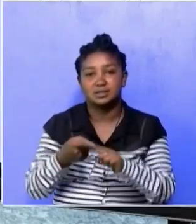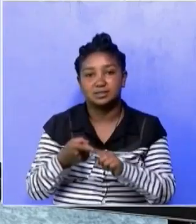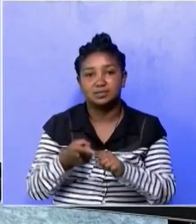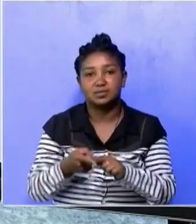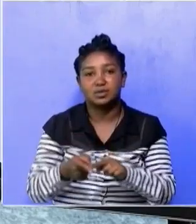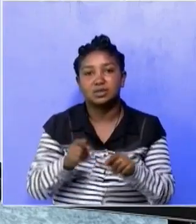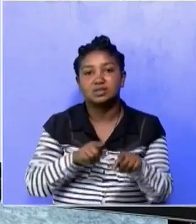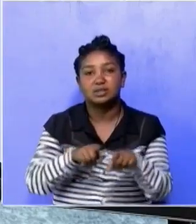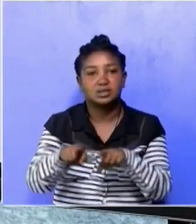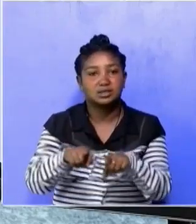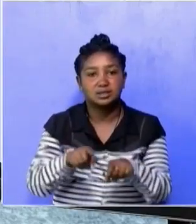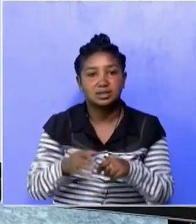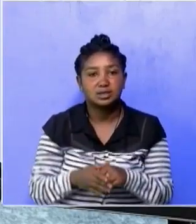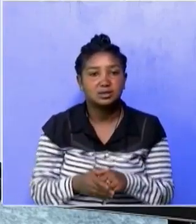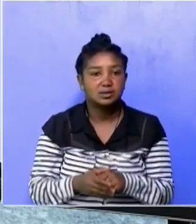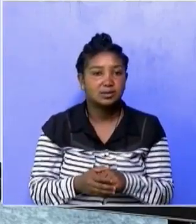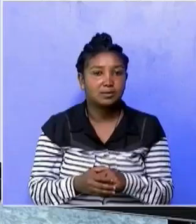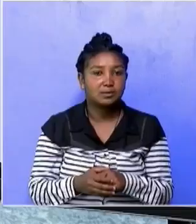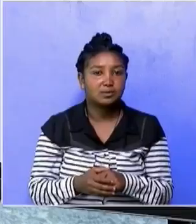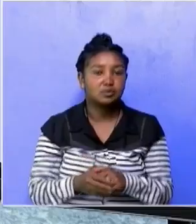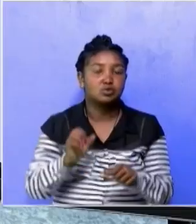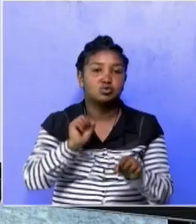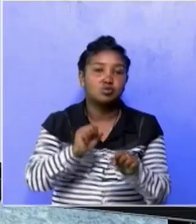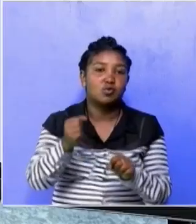She has agreed with her friend is so far.